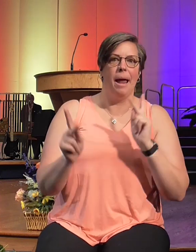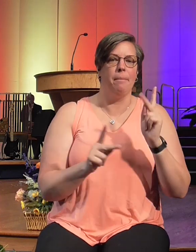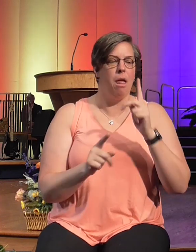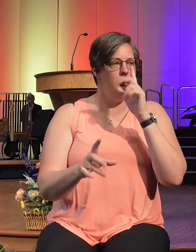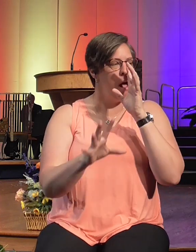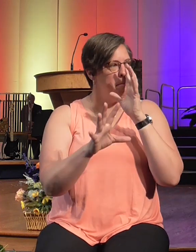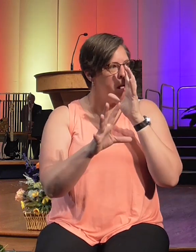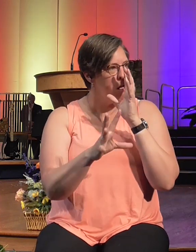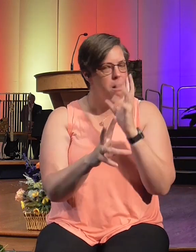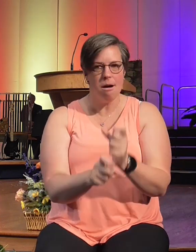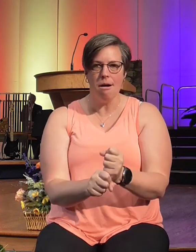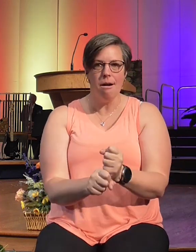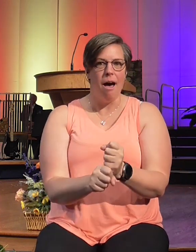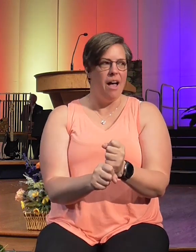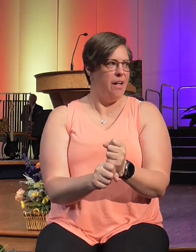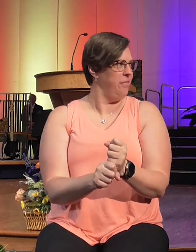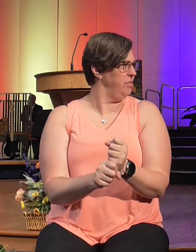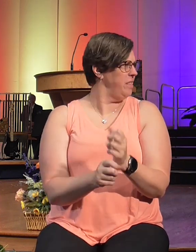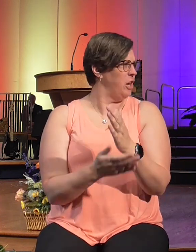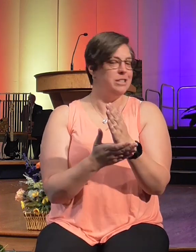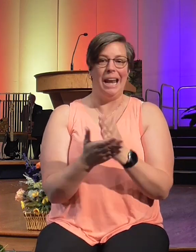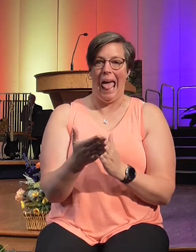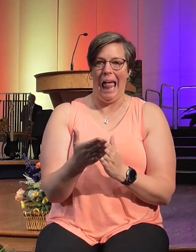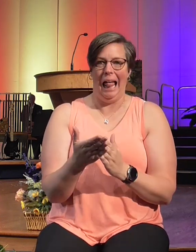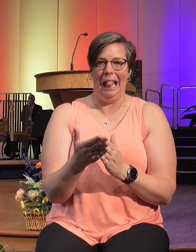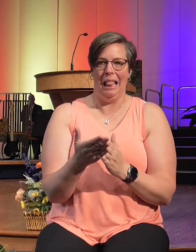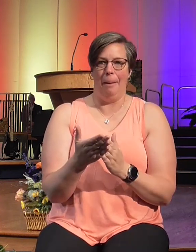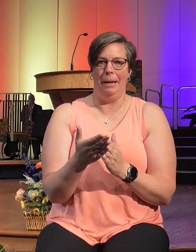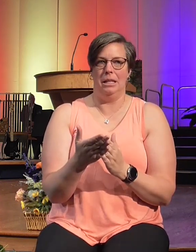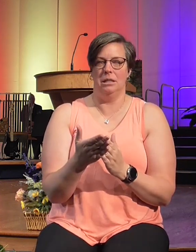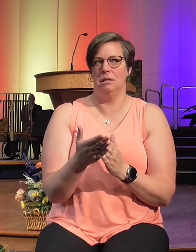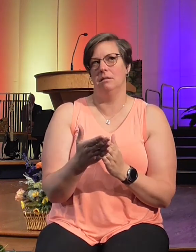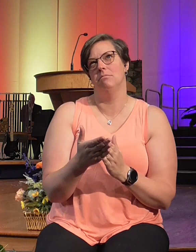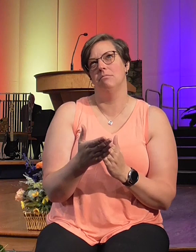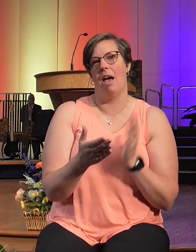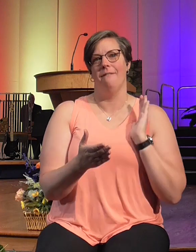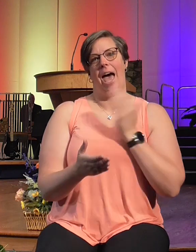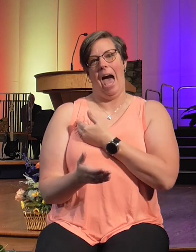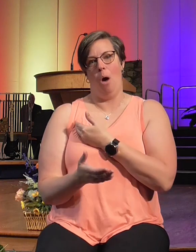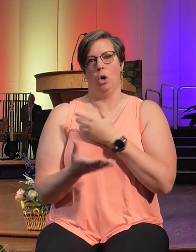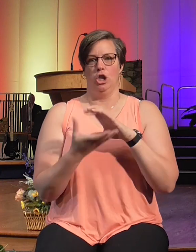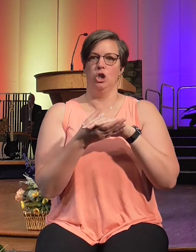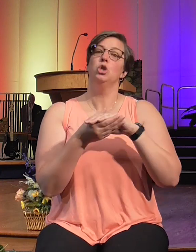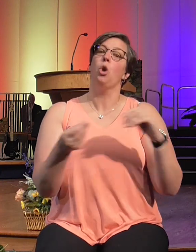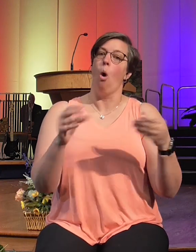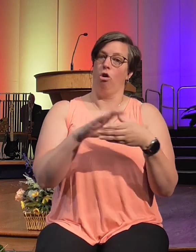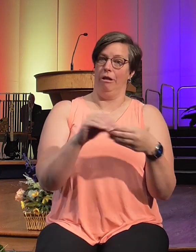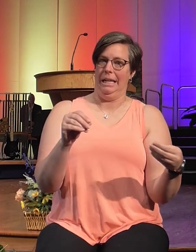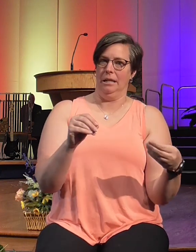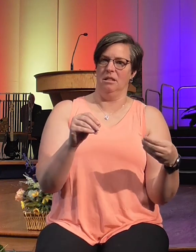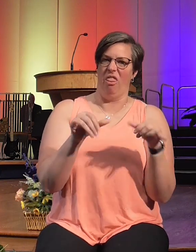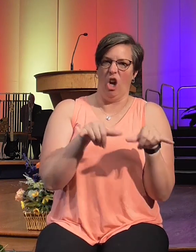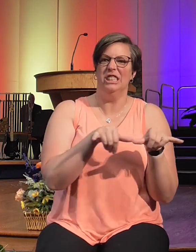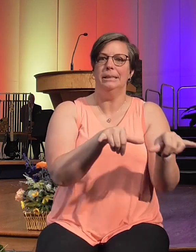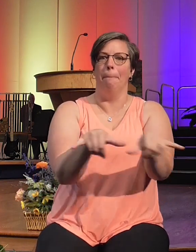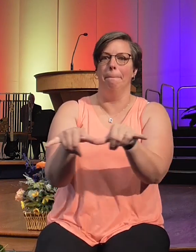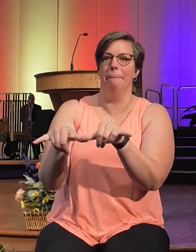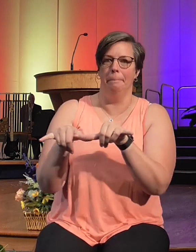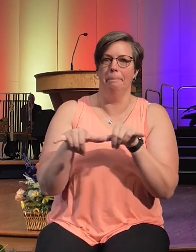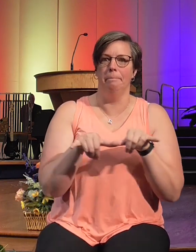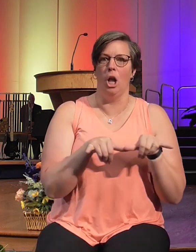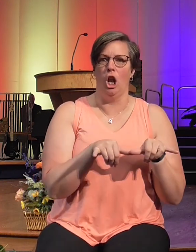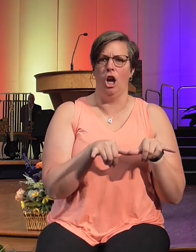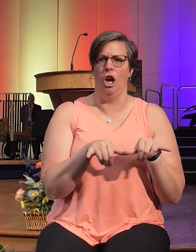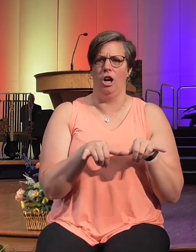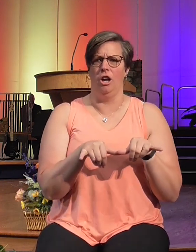fascinating that there's an element of many of our Mile High stories that is similar. And that is that